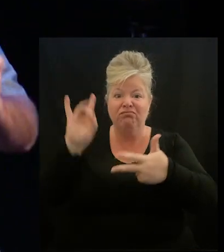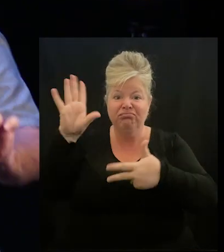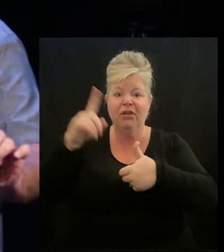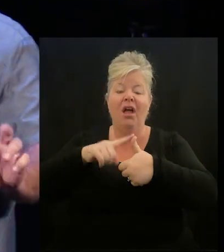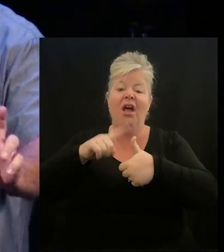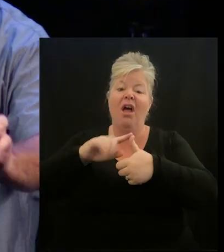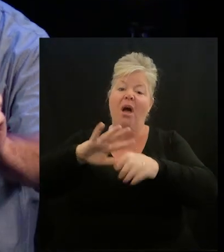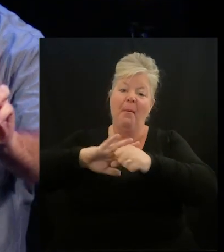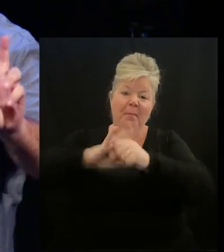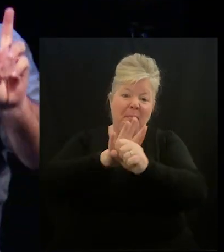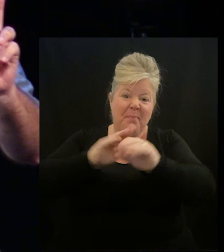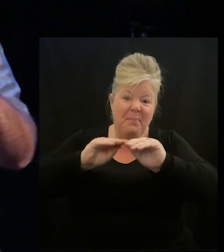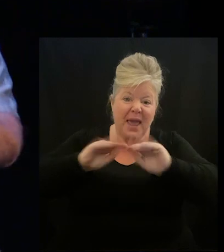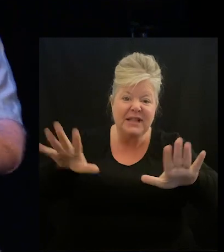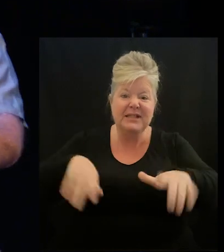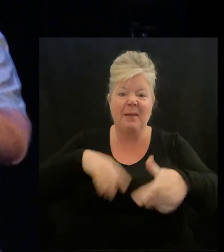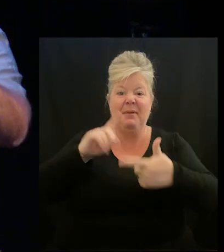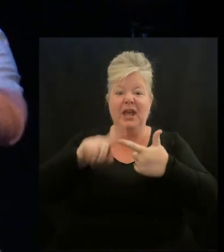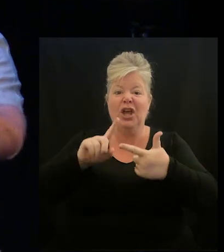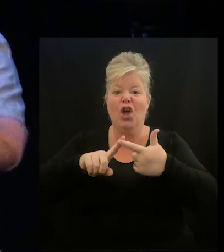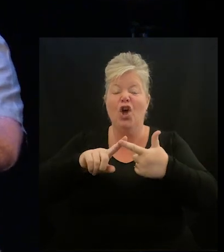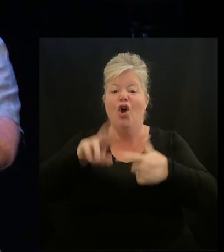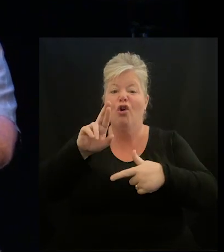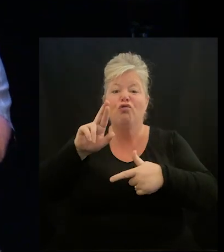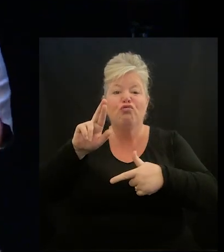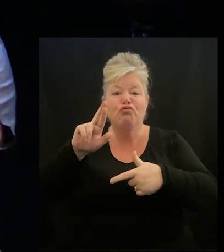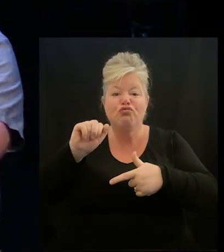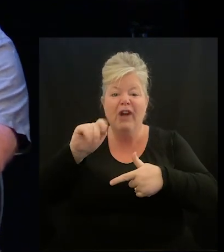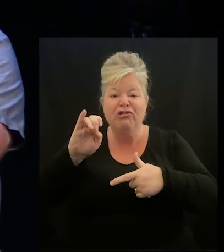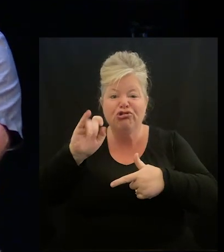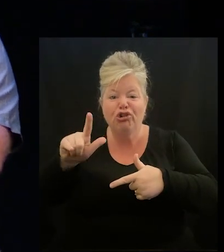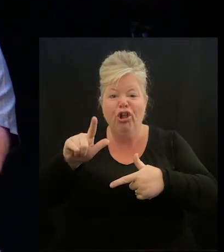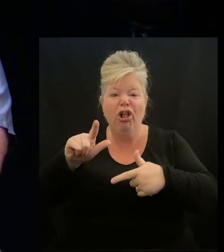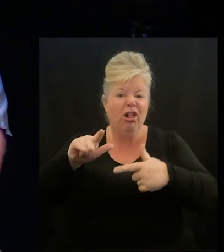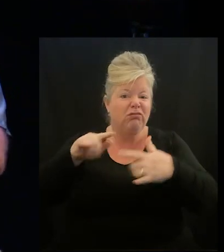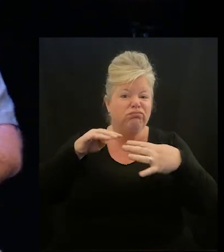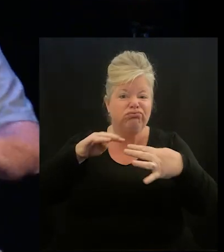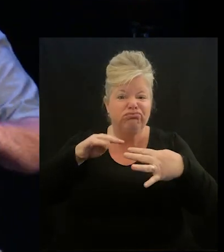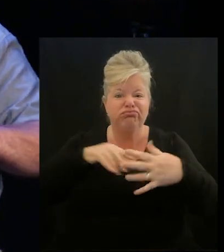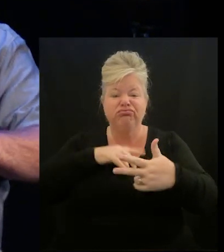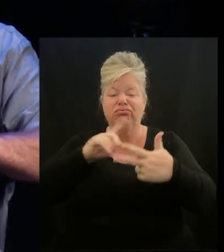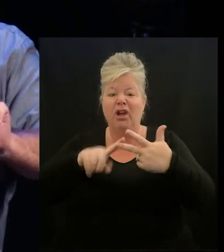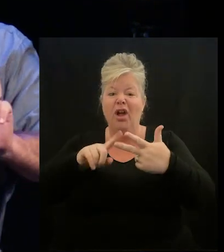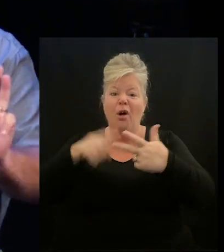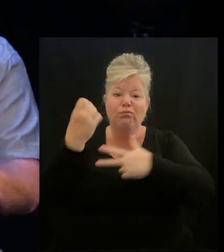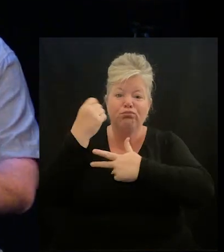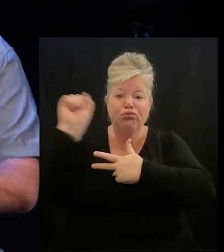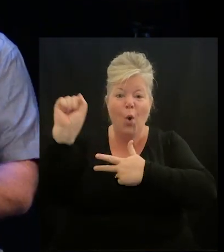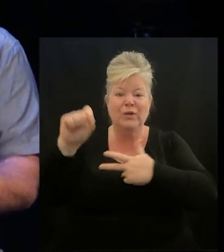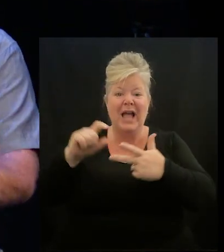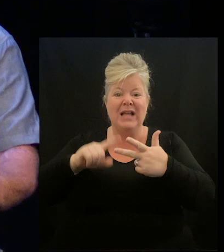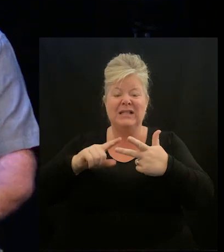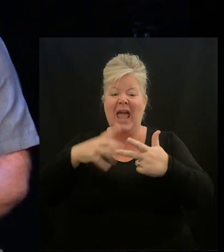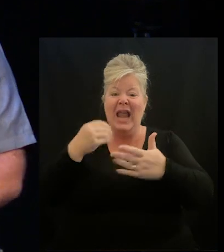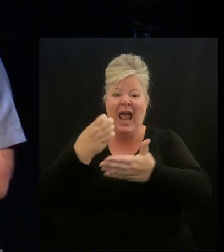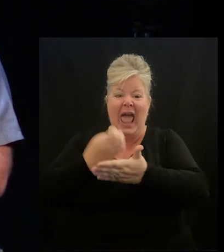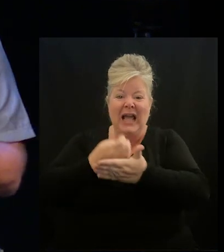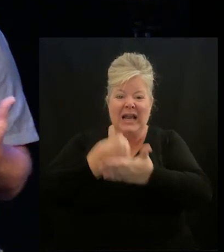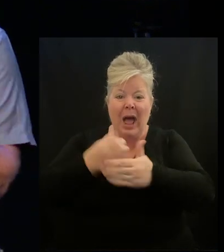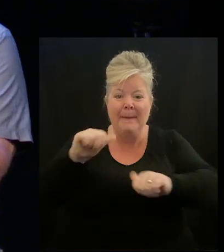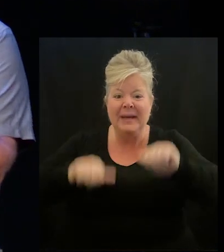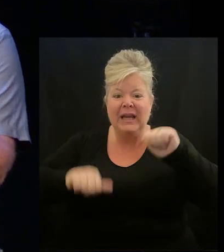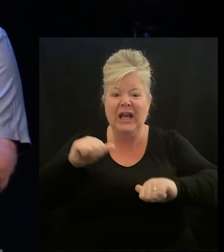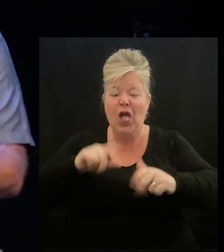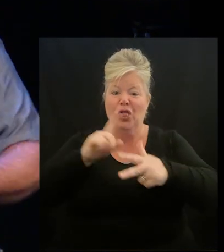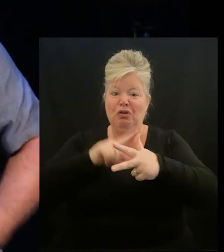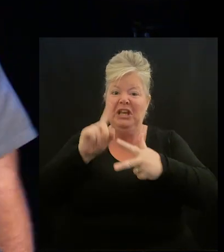have a pandemic, we're going to have racial tensions and protests that happen, and we're going to have economic uncertainty. We're going to have